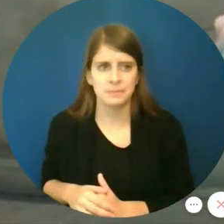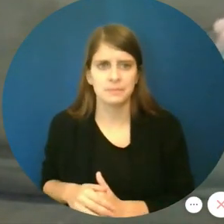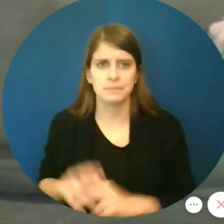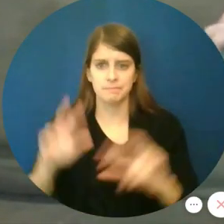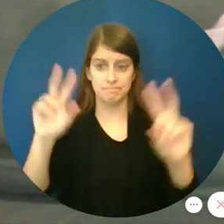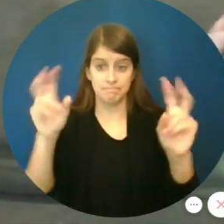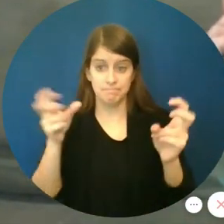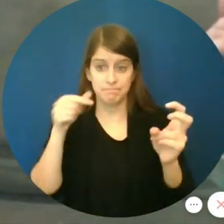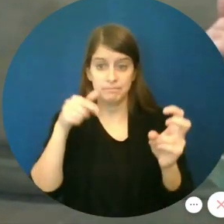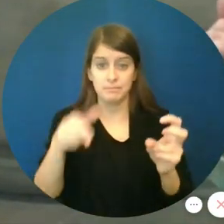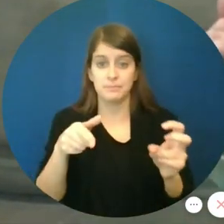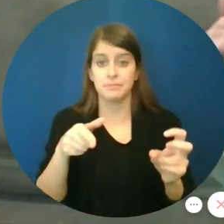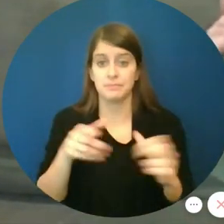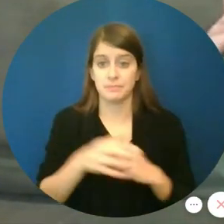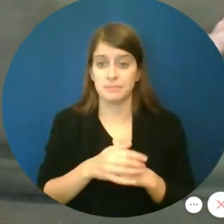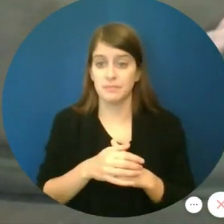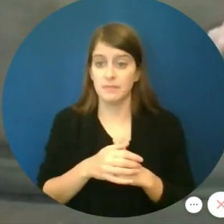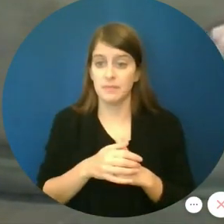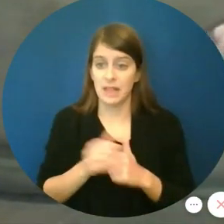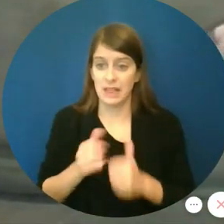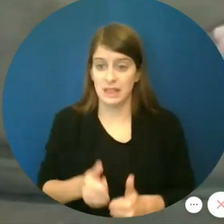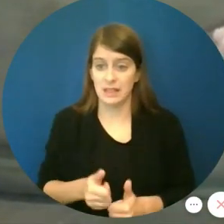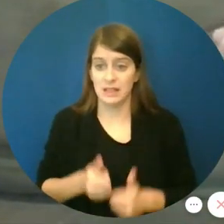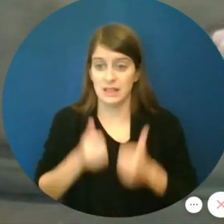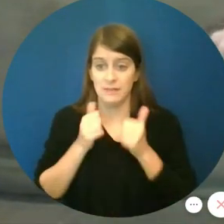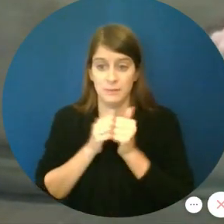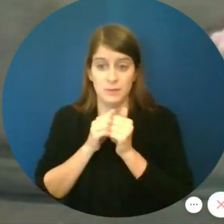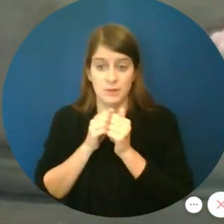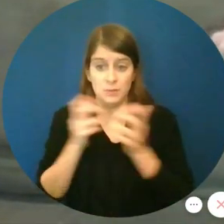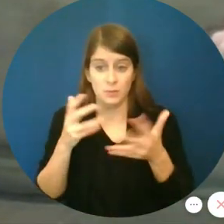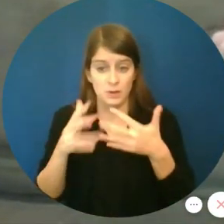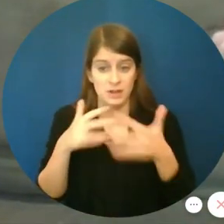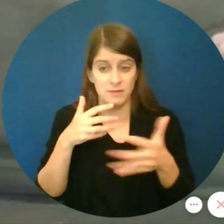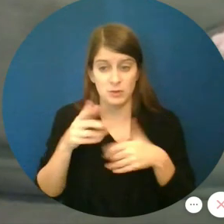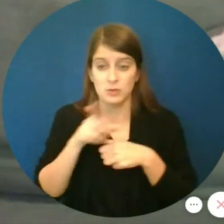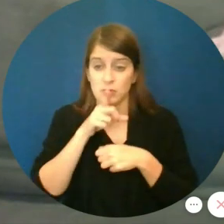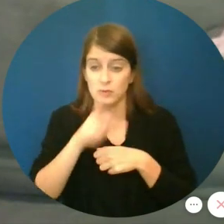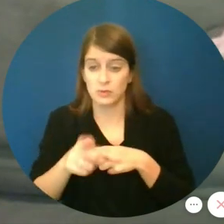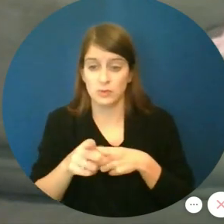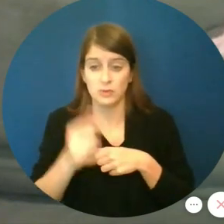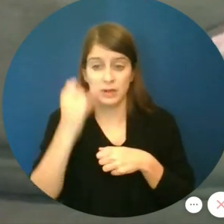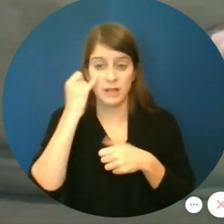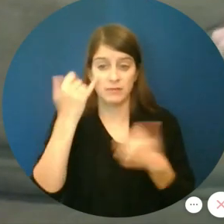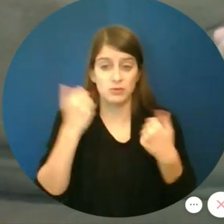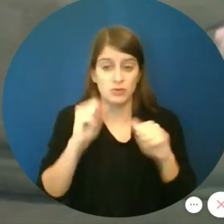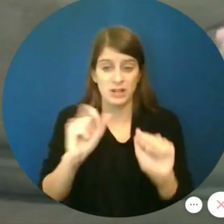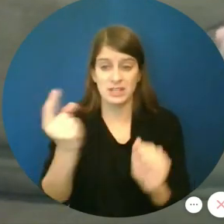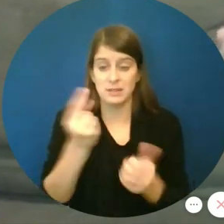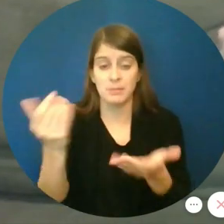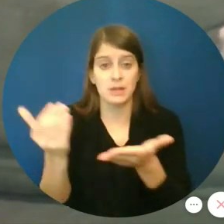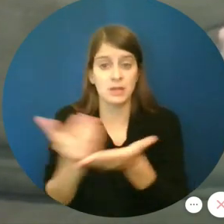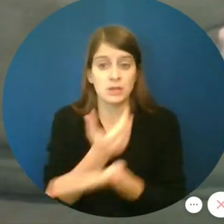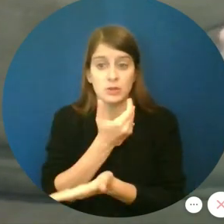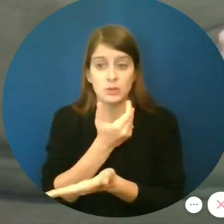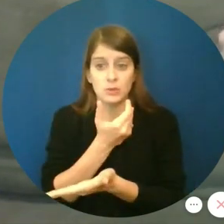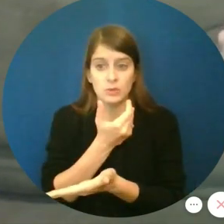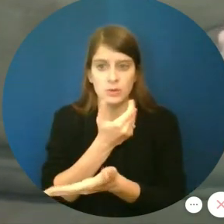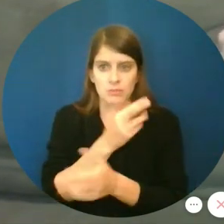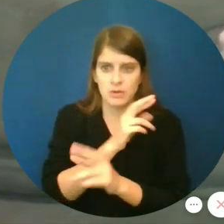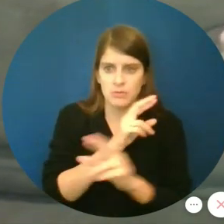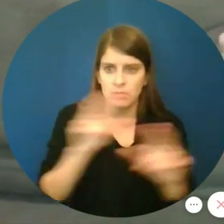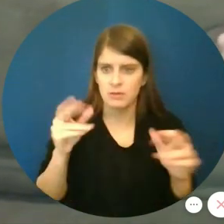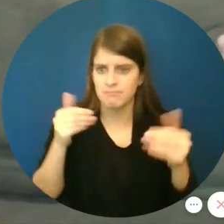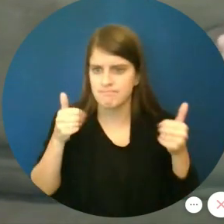And live with the true. And when you are ready to embark on life's unknown waters, place yourself at the